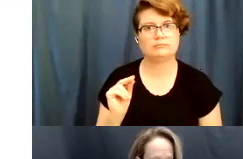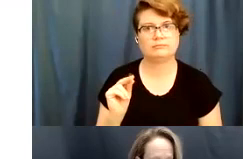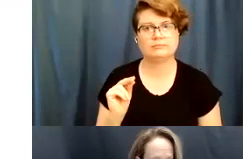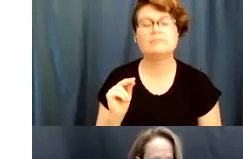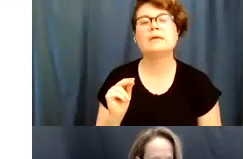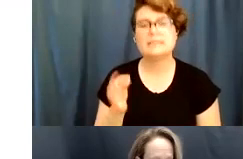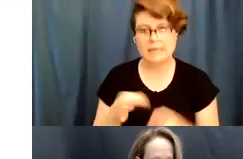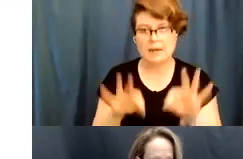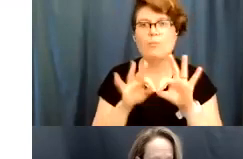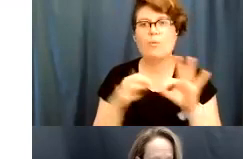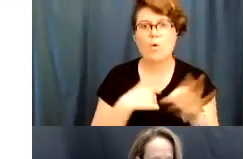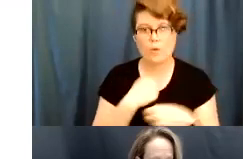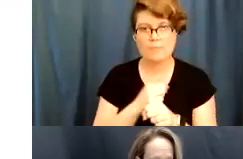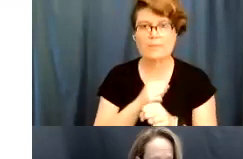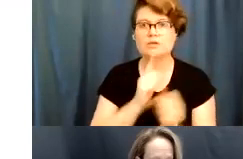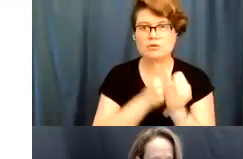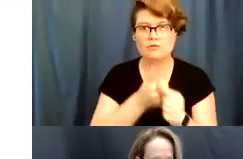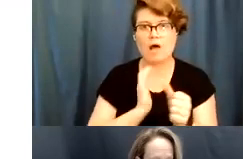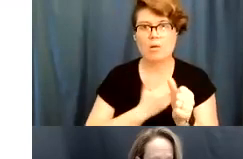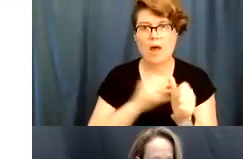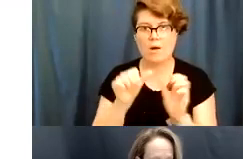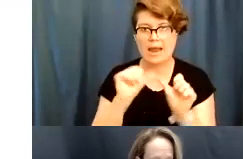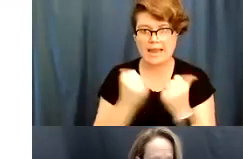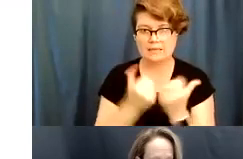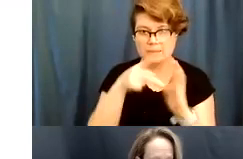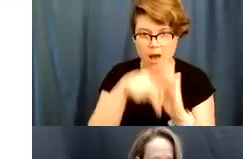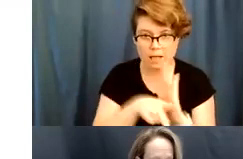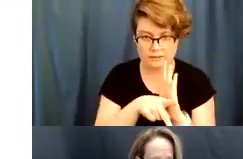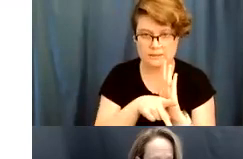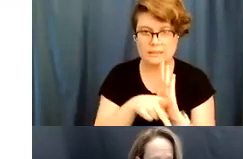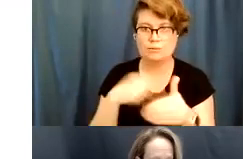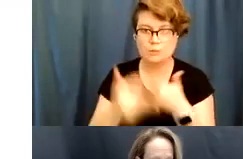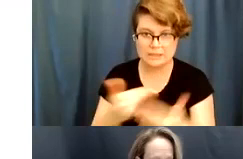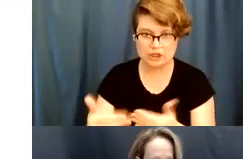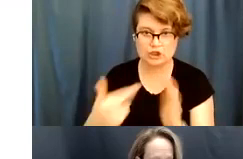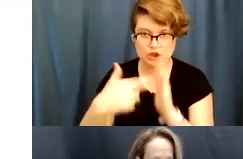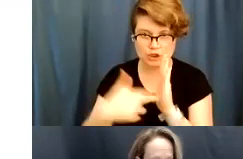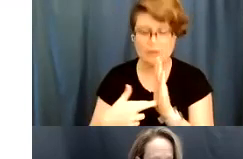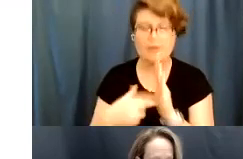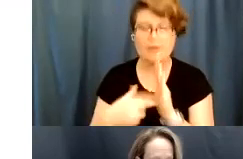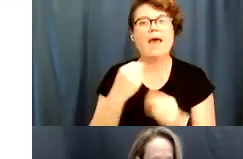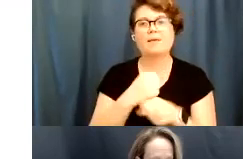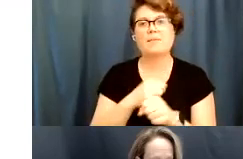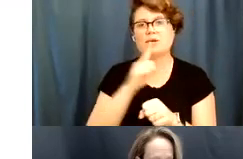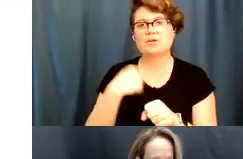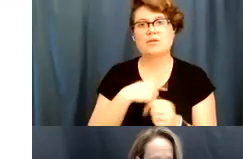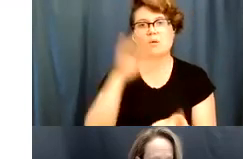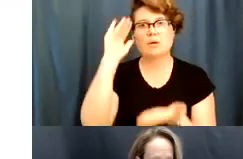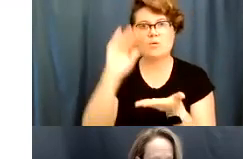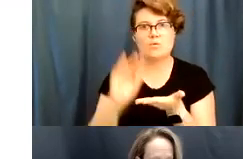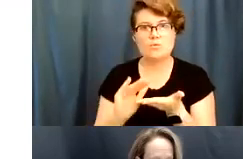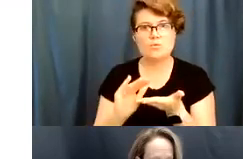make sure that we're following the policies and the procedures of our agency, and we want to make sure that we're minimizing that loss